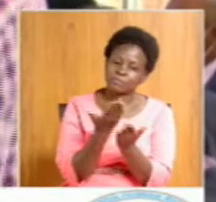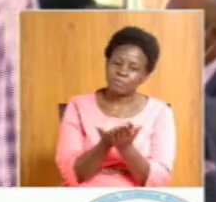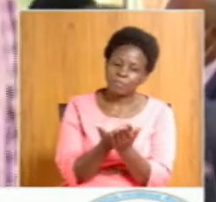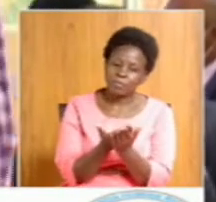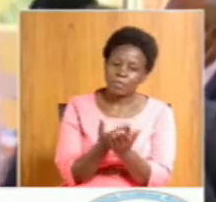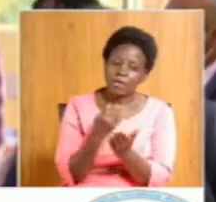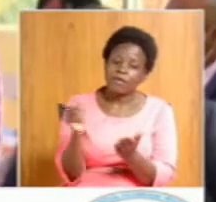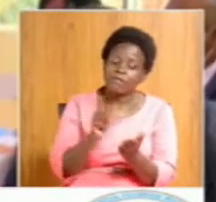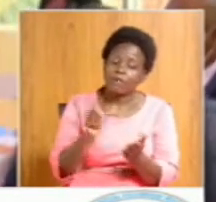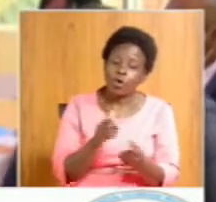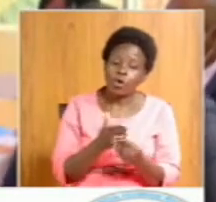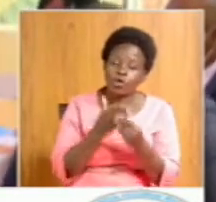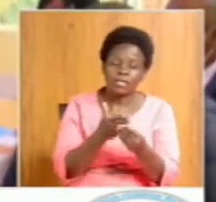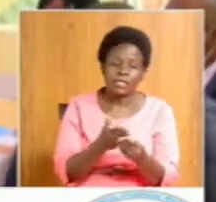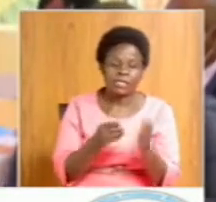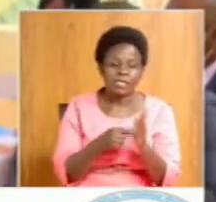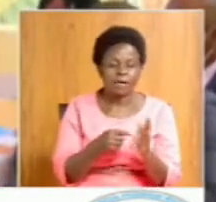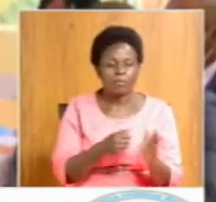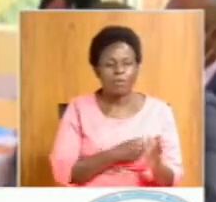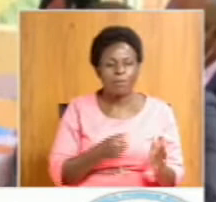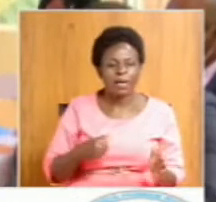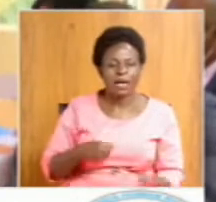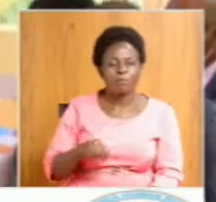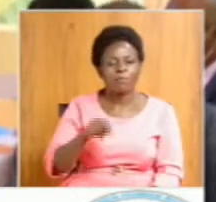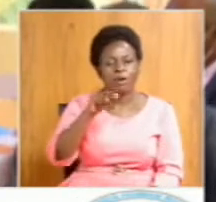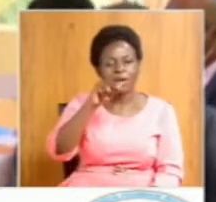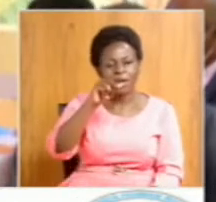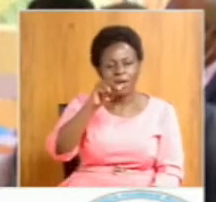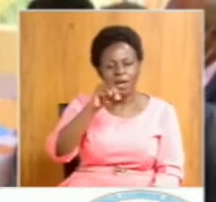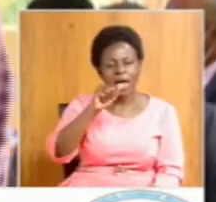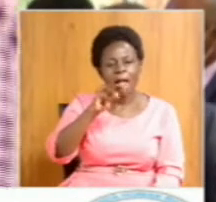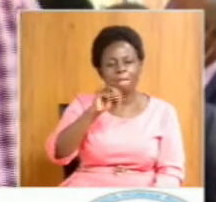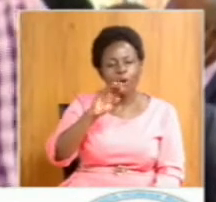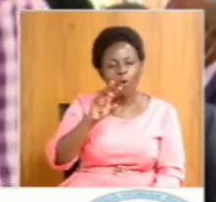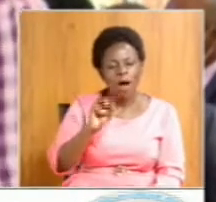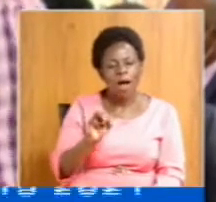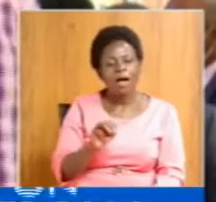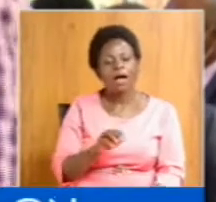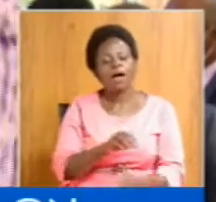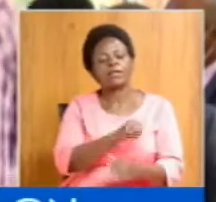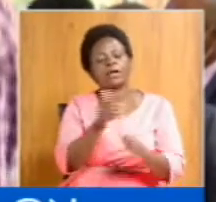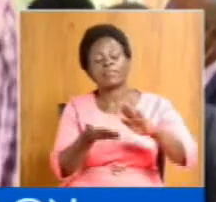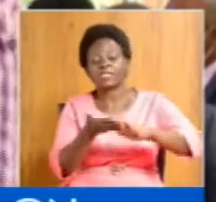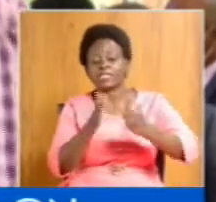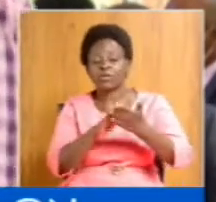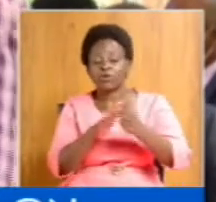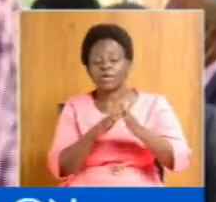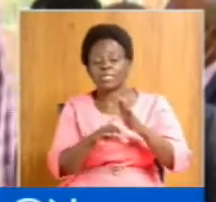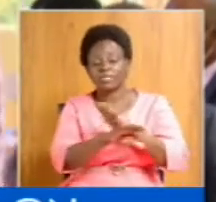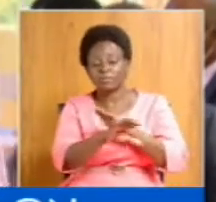if the local leaders like Madame Nambowa and other stakeholders at the grassroots